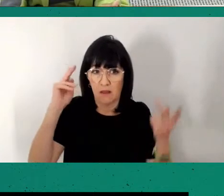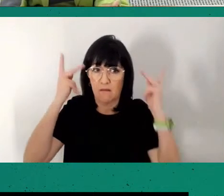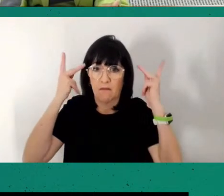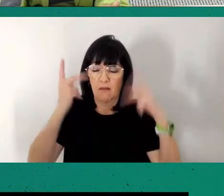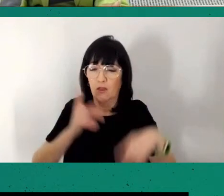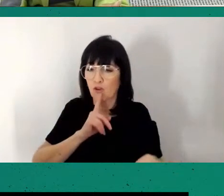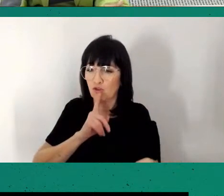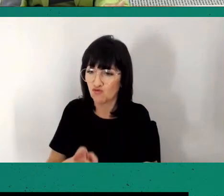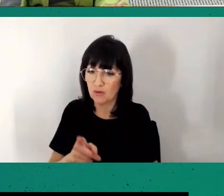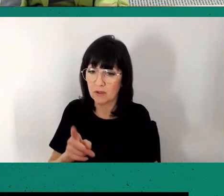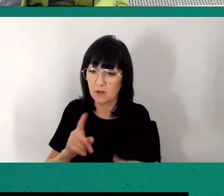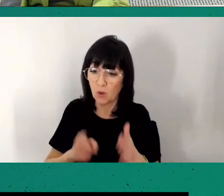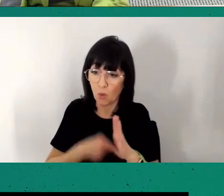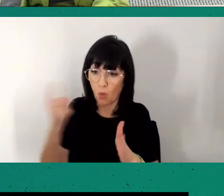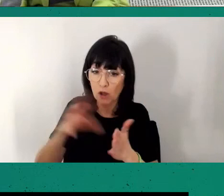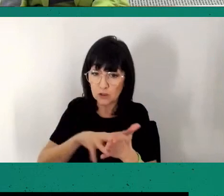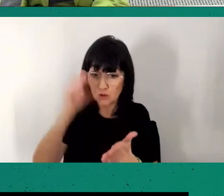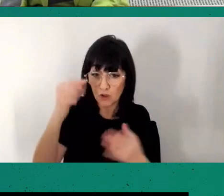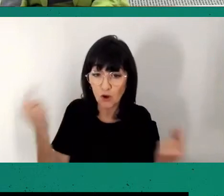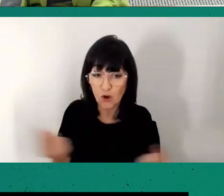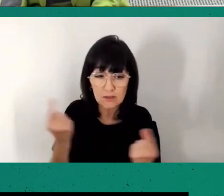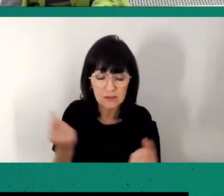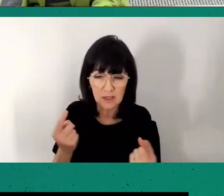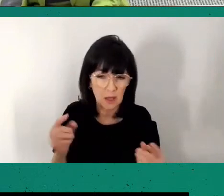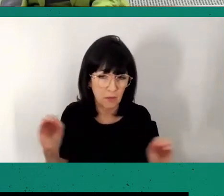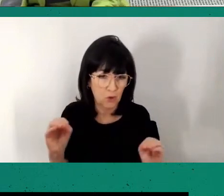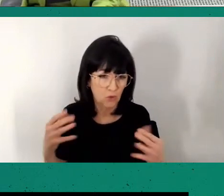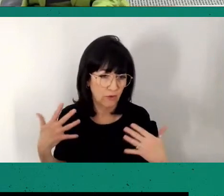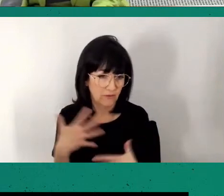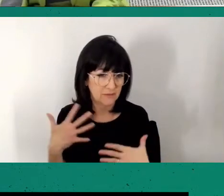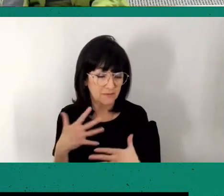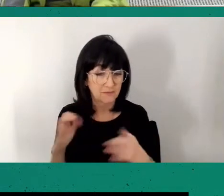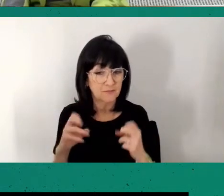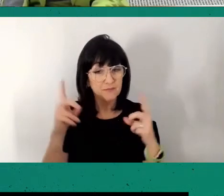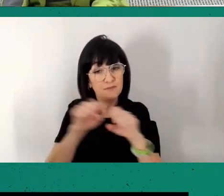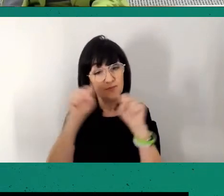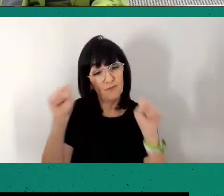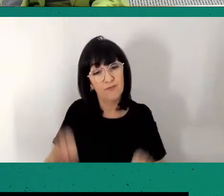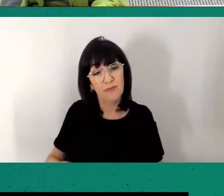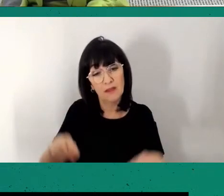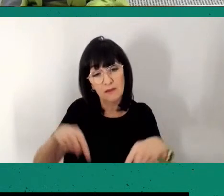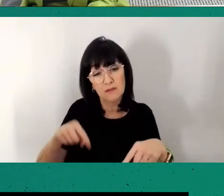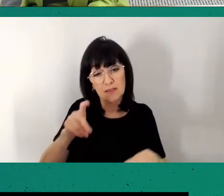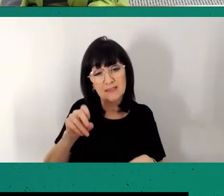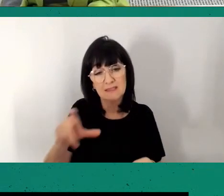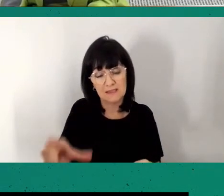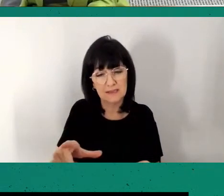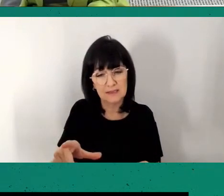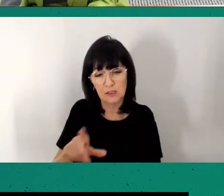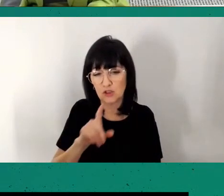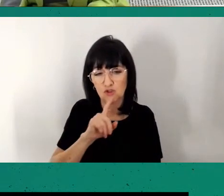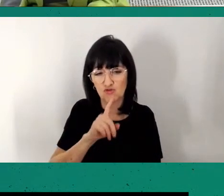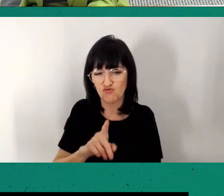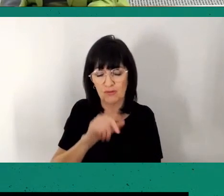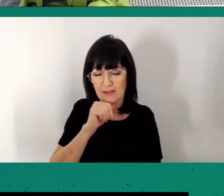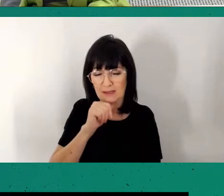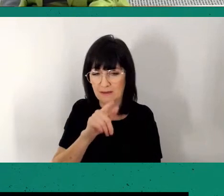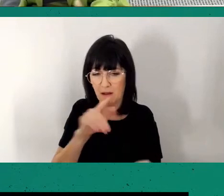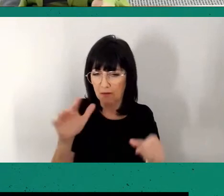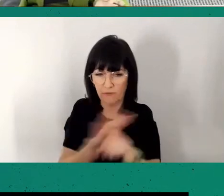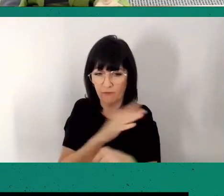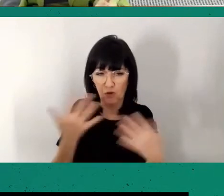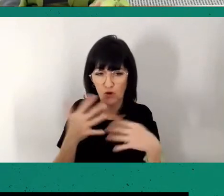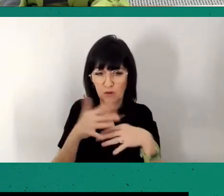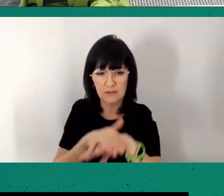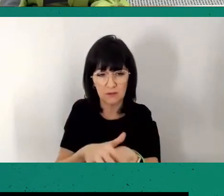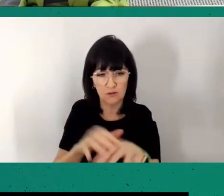to fear. Okay, the educational system in Delaware was a pseudo-integrated system,